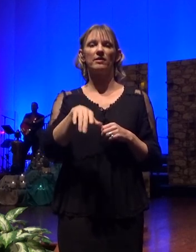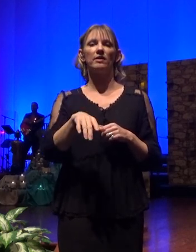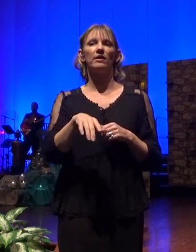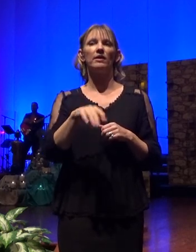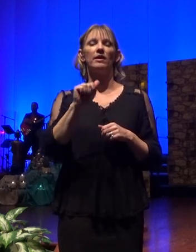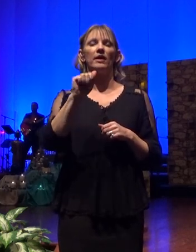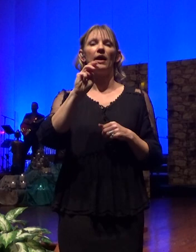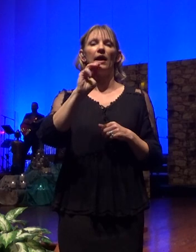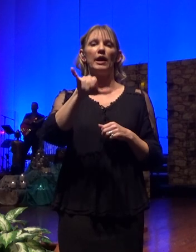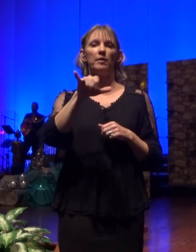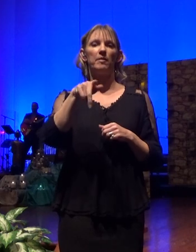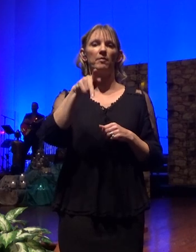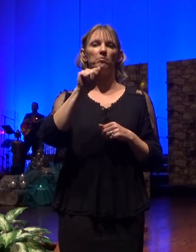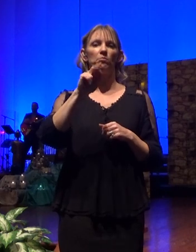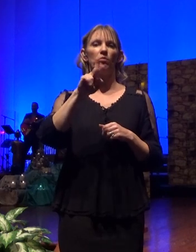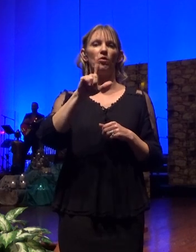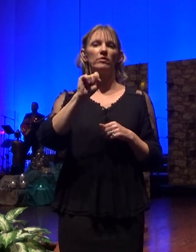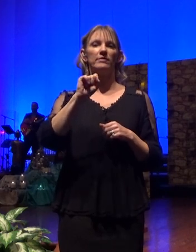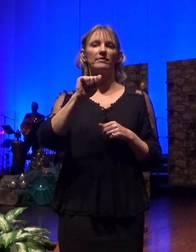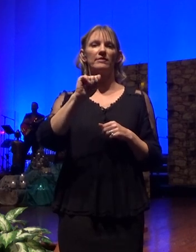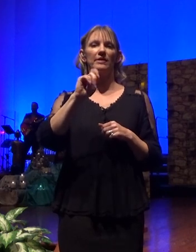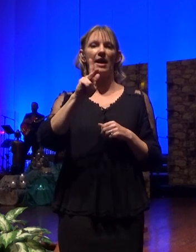Amy Palzak.